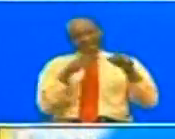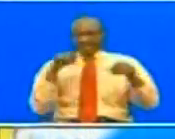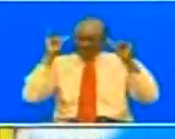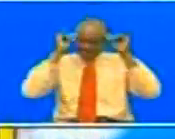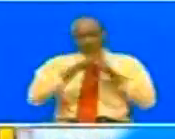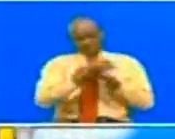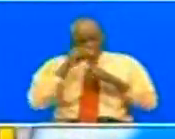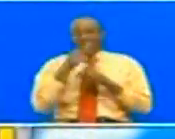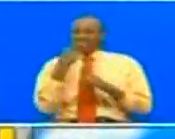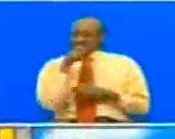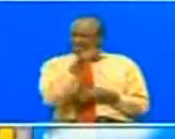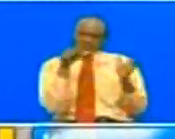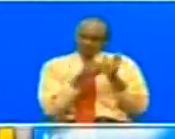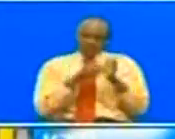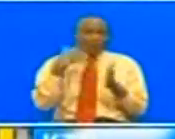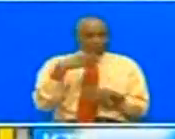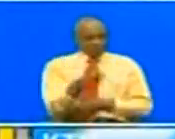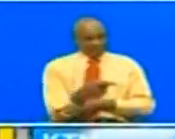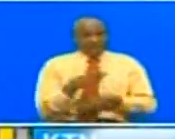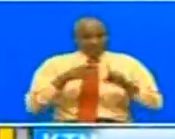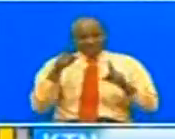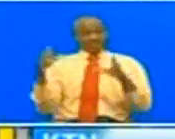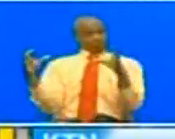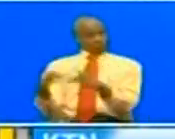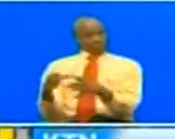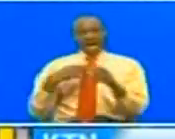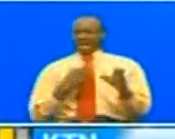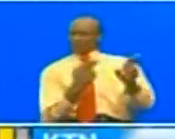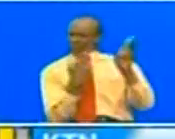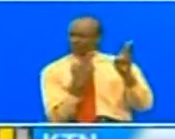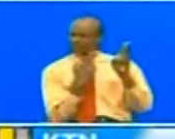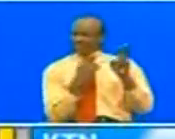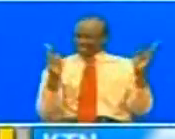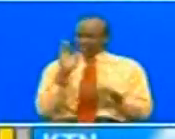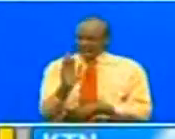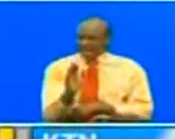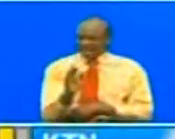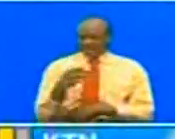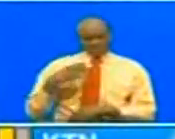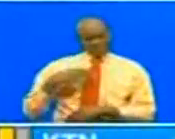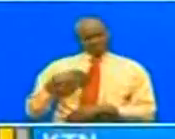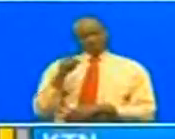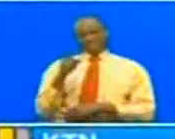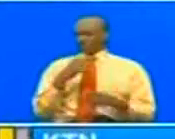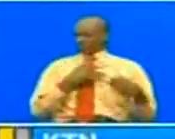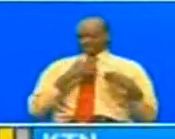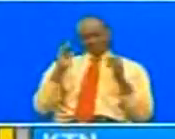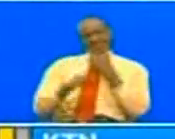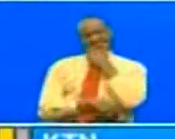has been blamed for the endless conflict, the raiders' weaponry and their level of preparedness has remained a key